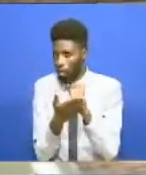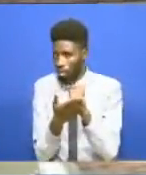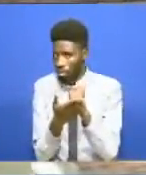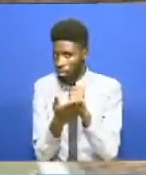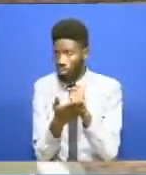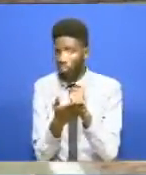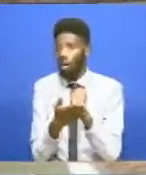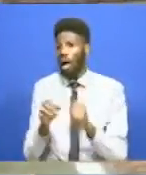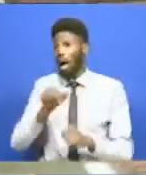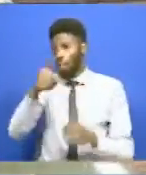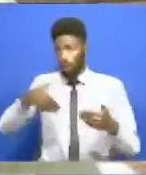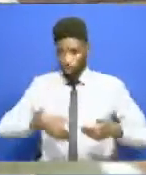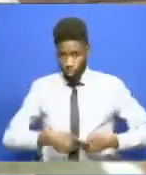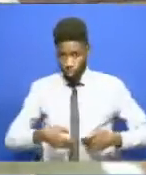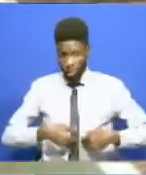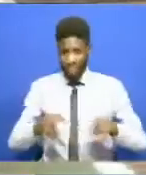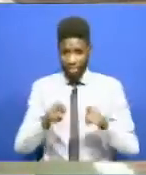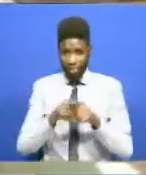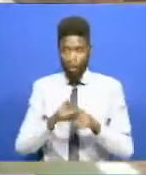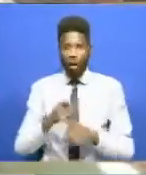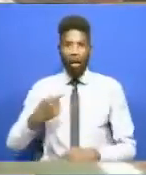watu vijana wengine kama sisi,